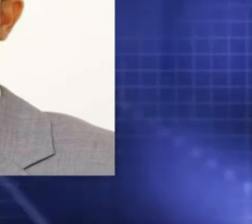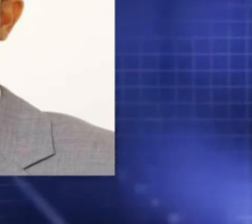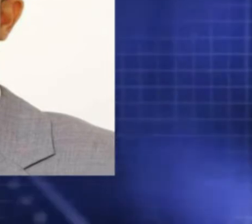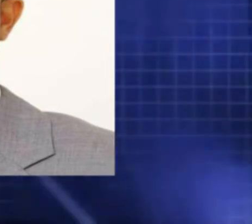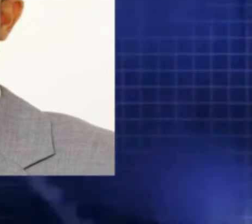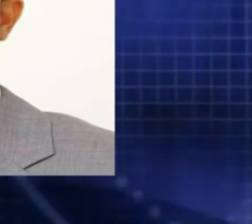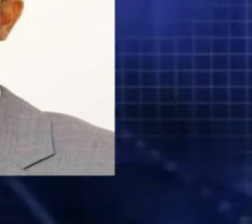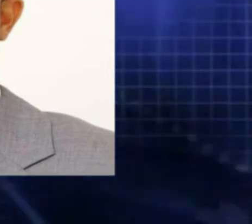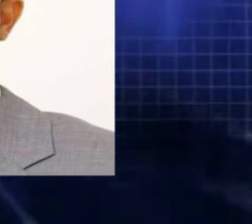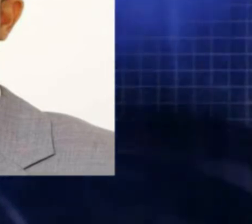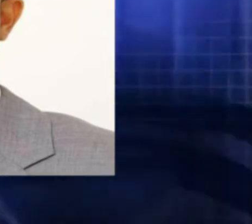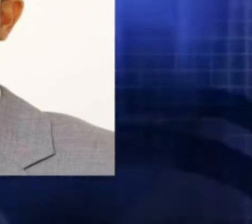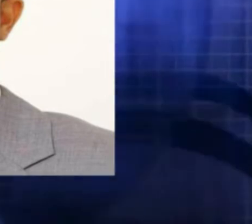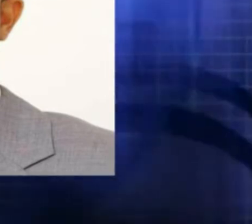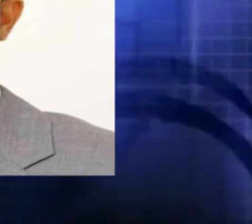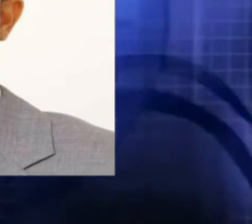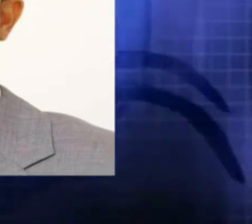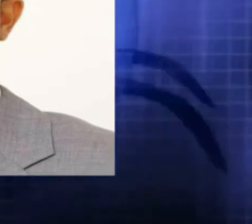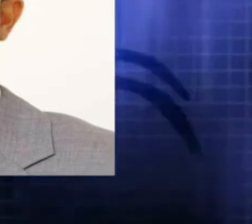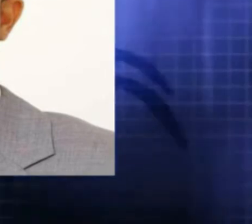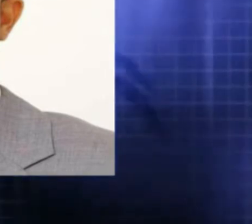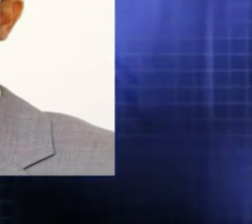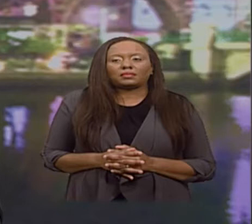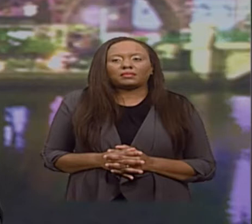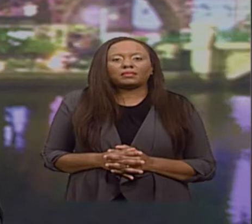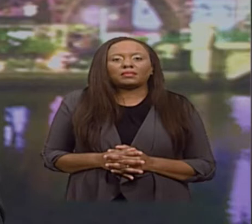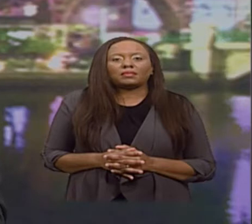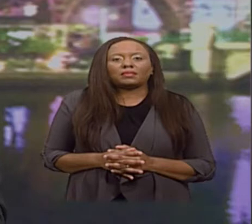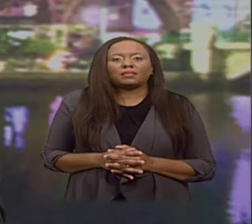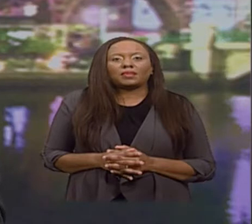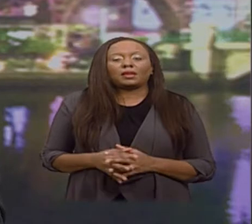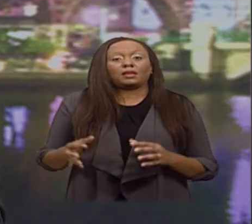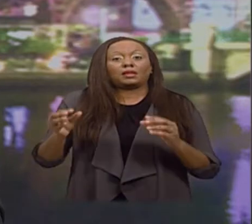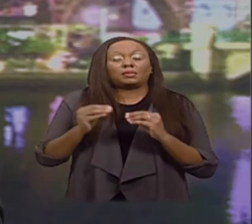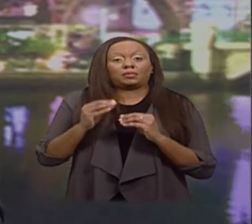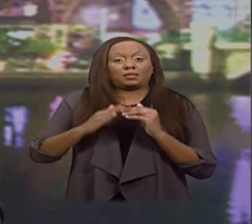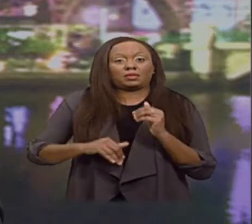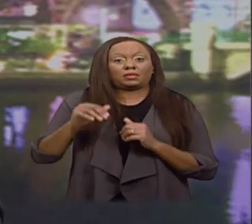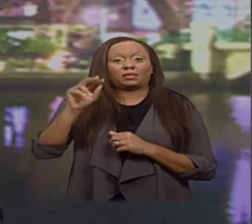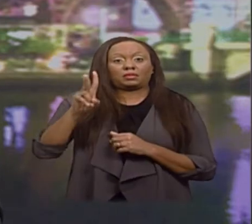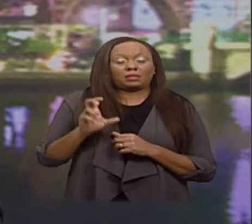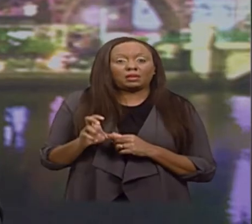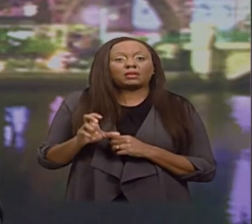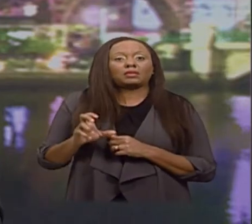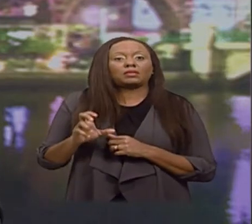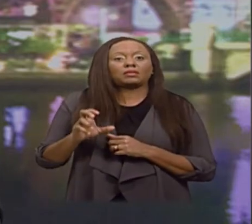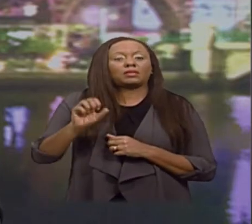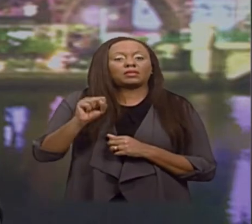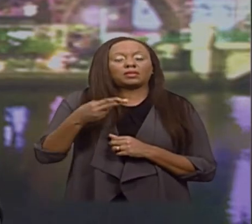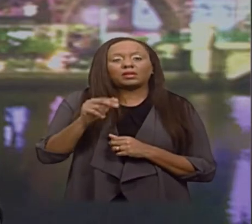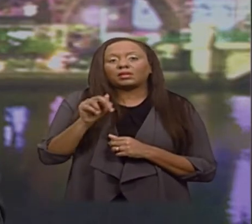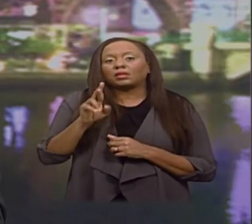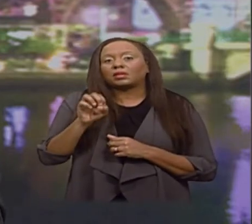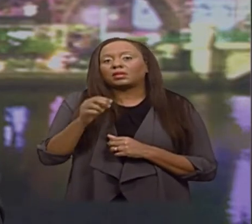institutions, which have increased by 8% so far for the fiscal year. More than 200 minority shareholders in Cable and